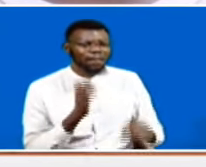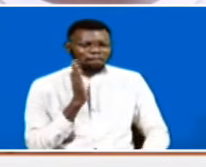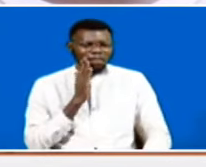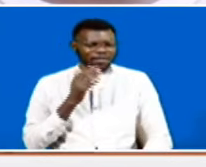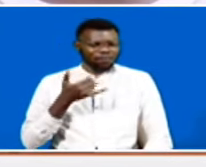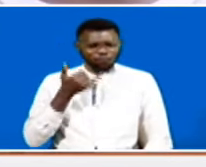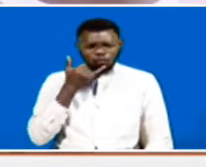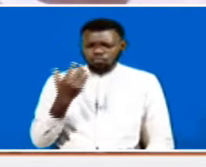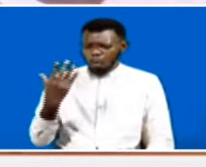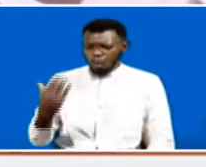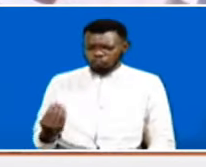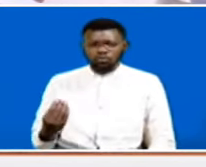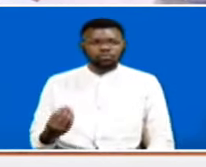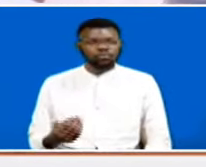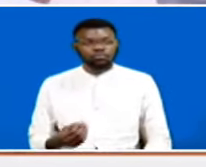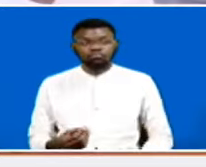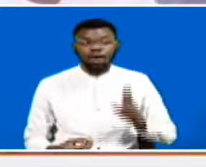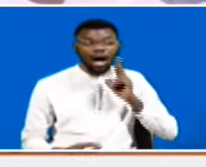iliharibika, lakini